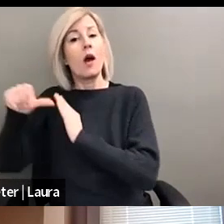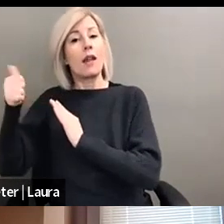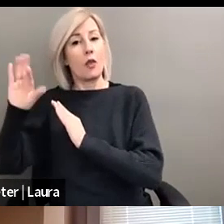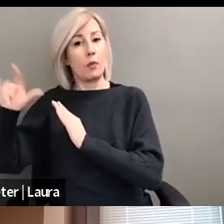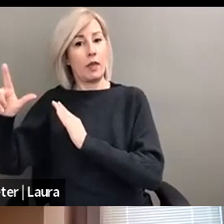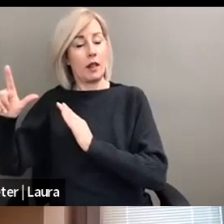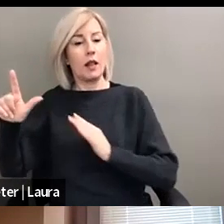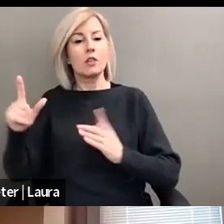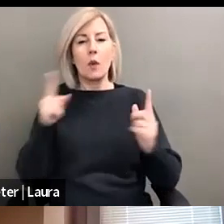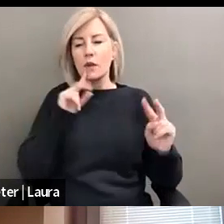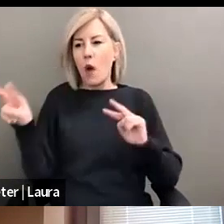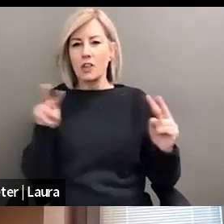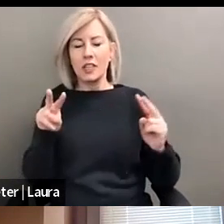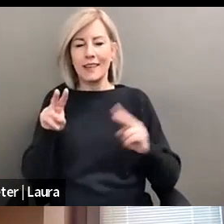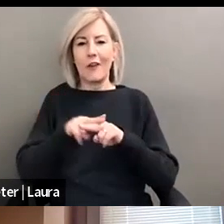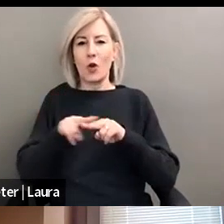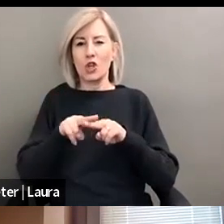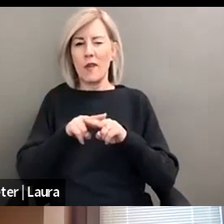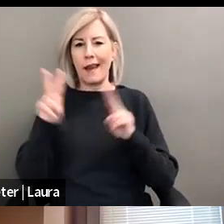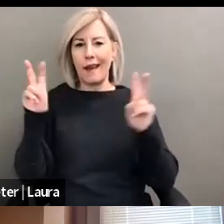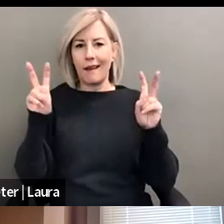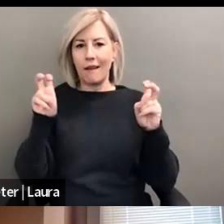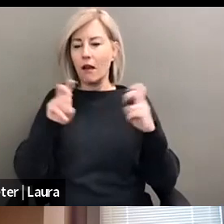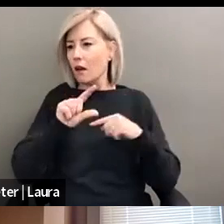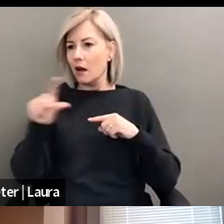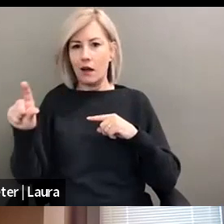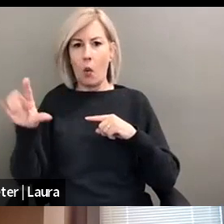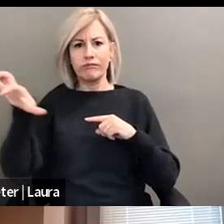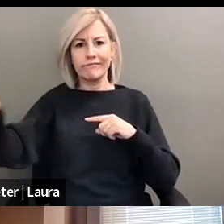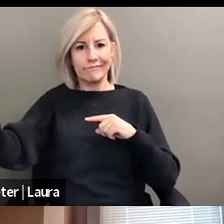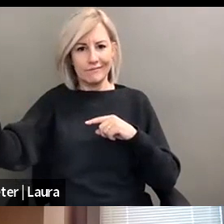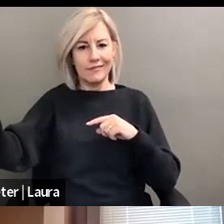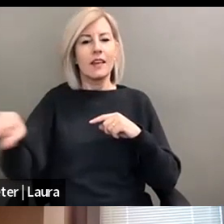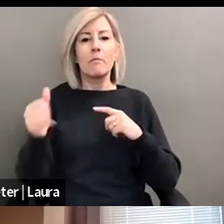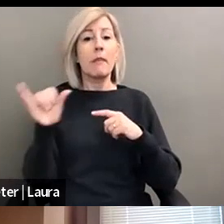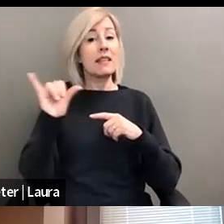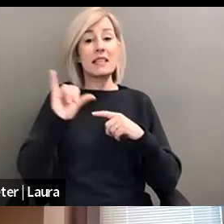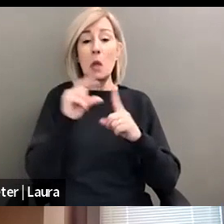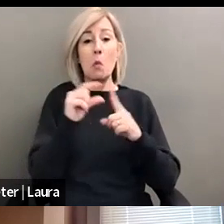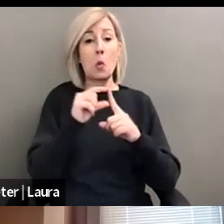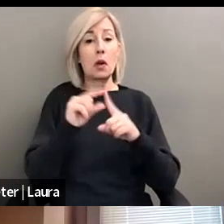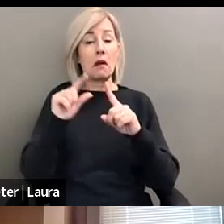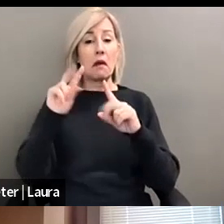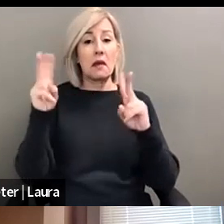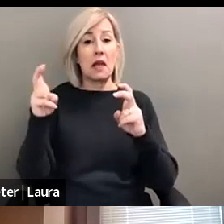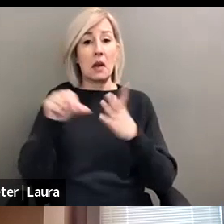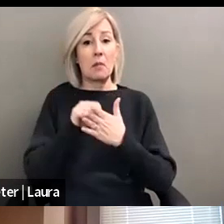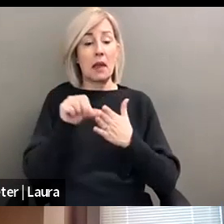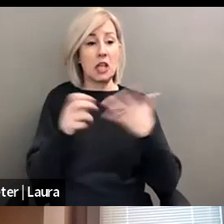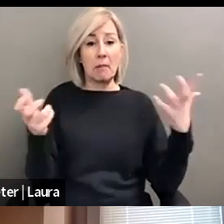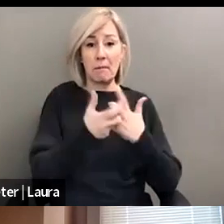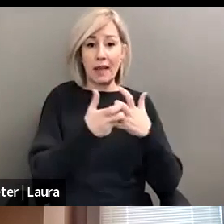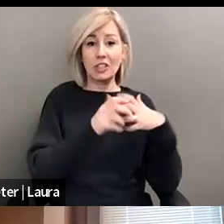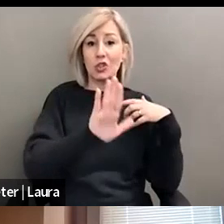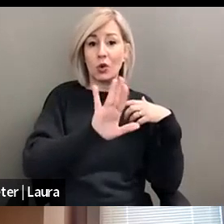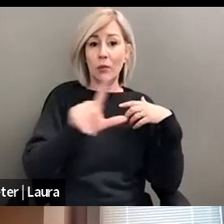always watching for a train going by, you know, maybe it's the same kind of wording on the title page that matches the same kind of wording on your